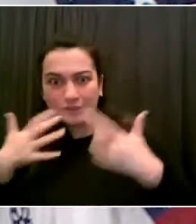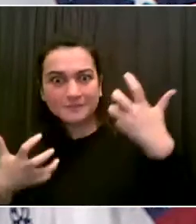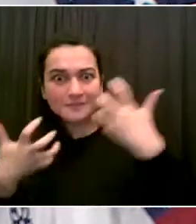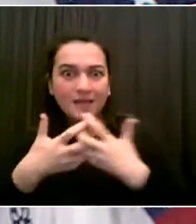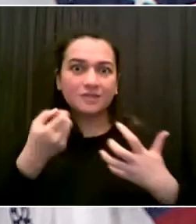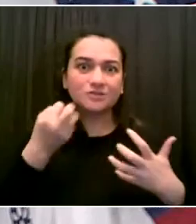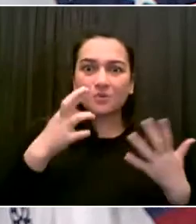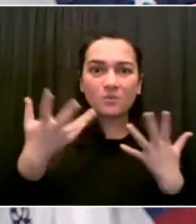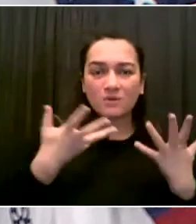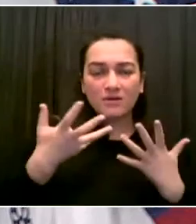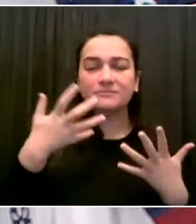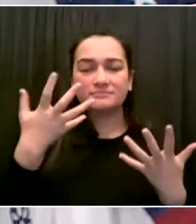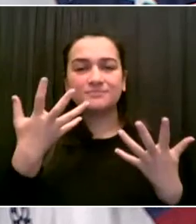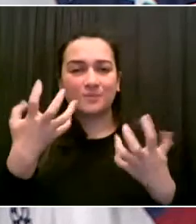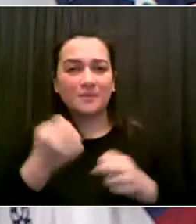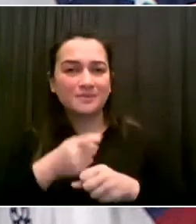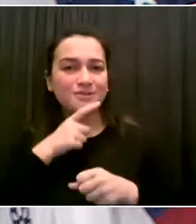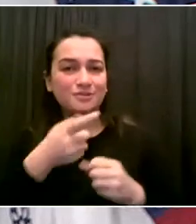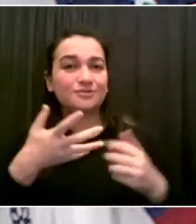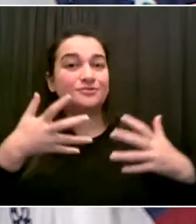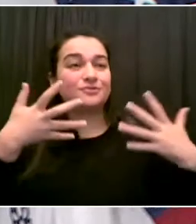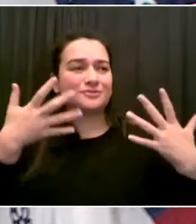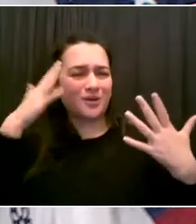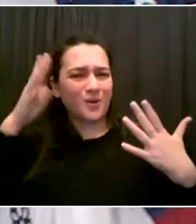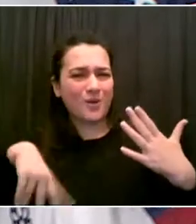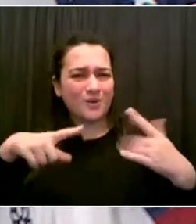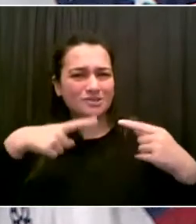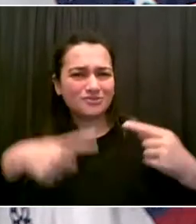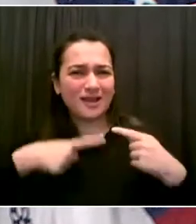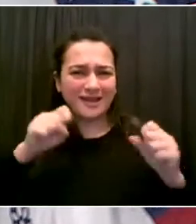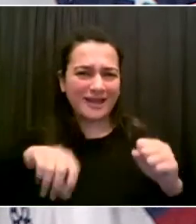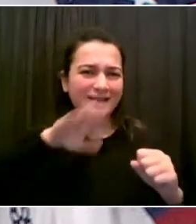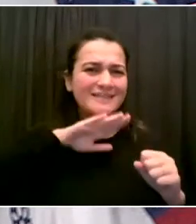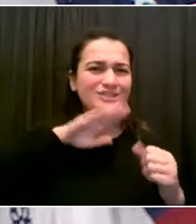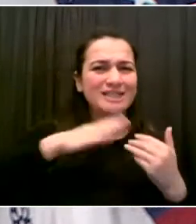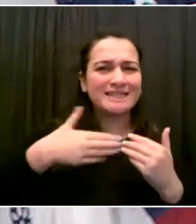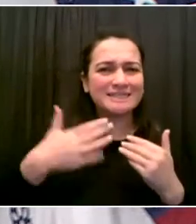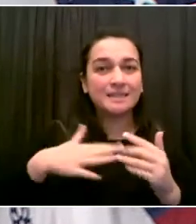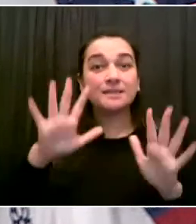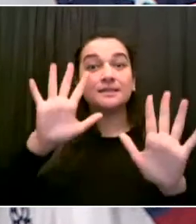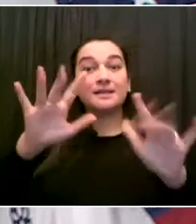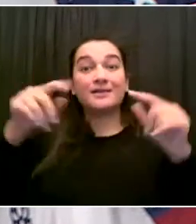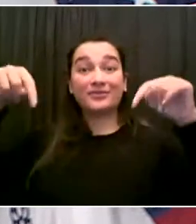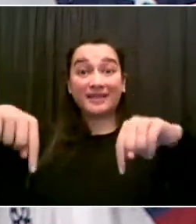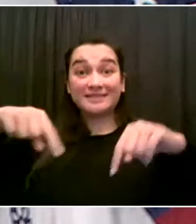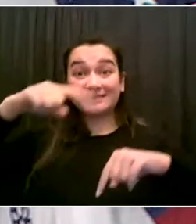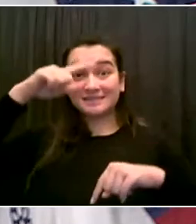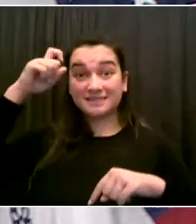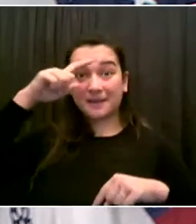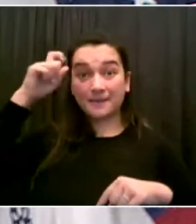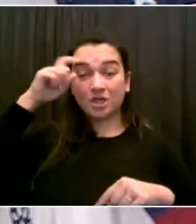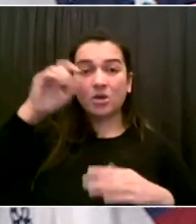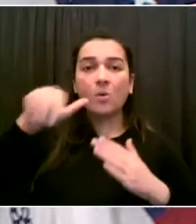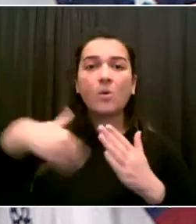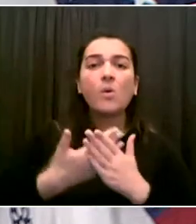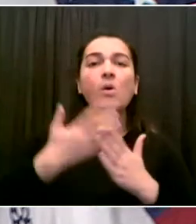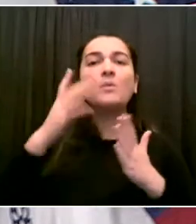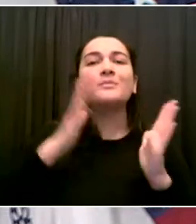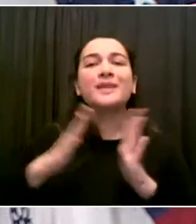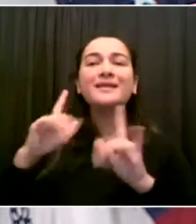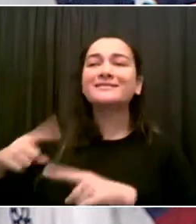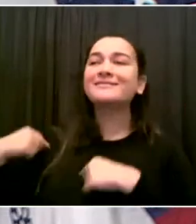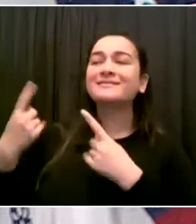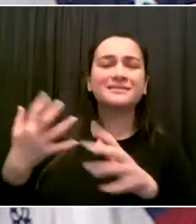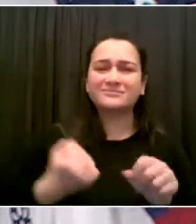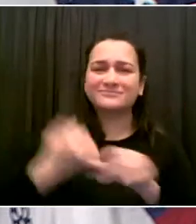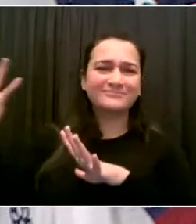we want to just cut through all that this summer and say, if you don't have something else and you're looking for something, we have a